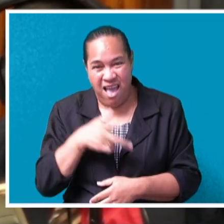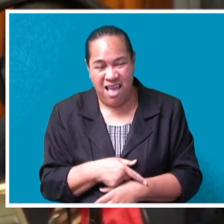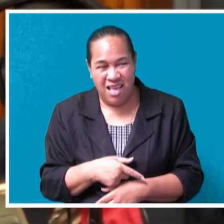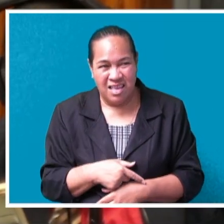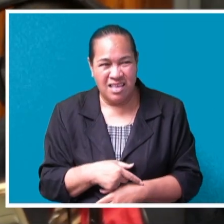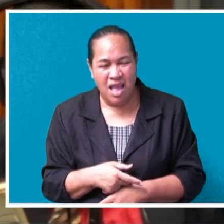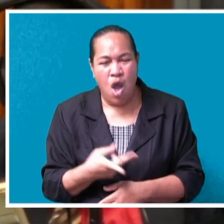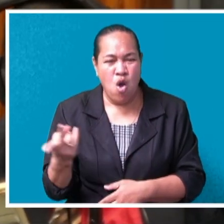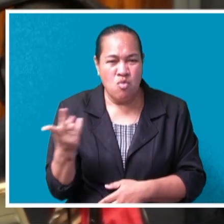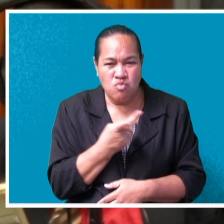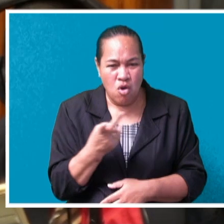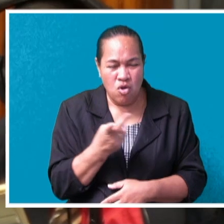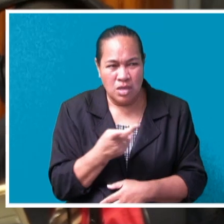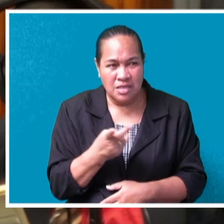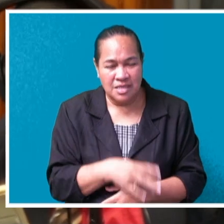both